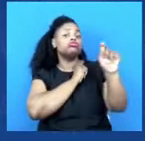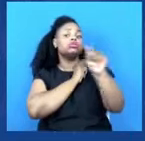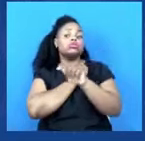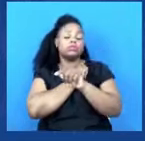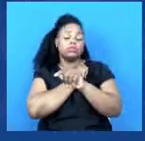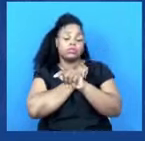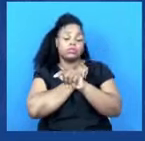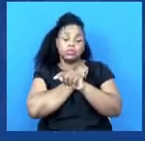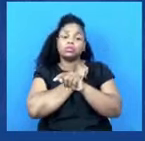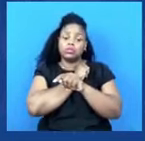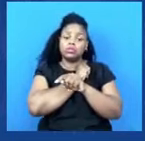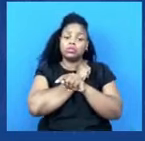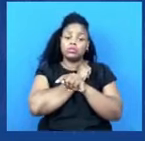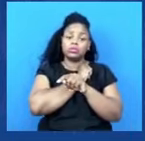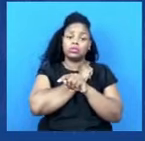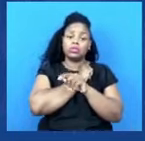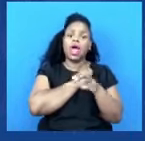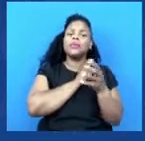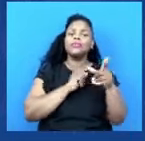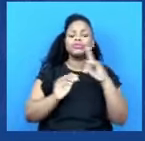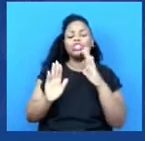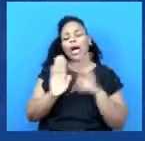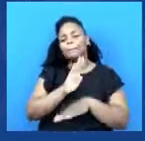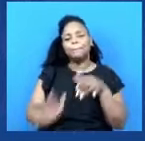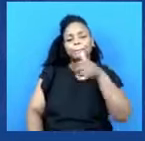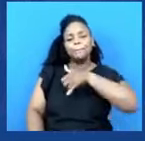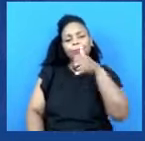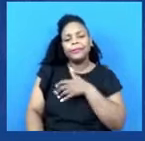always making this drug. Same outfit.